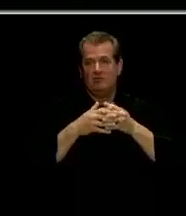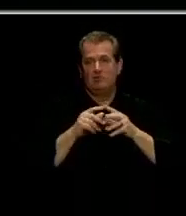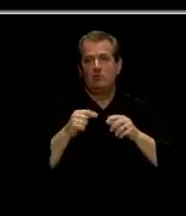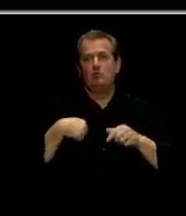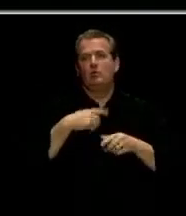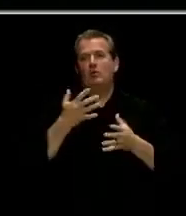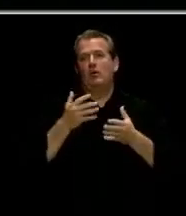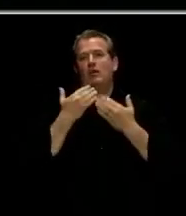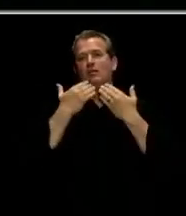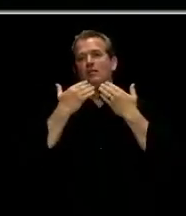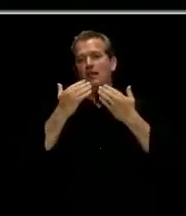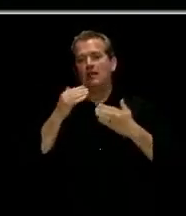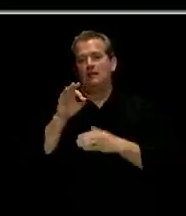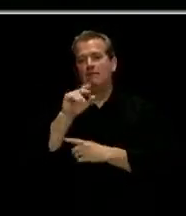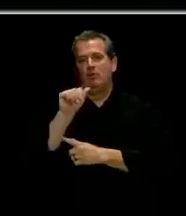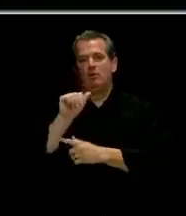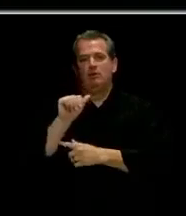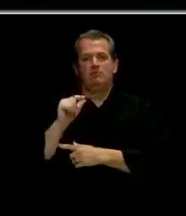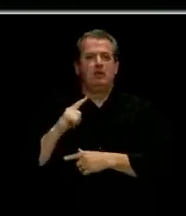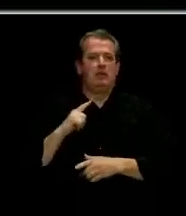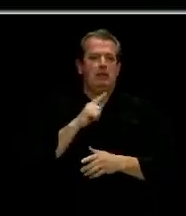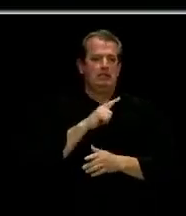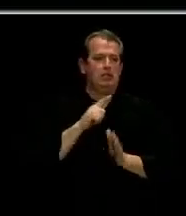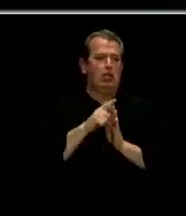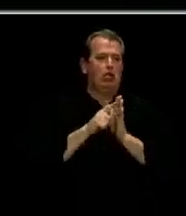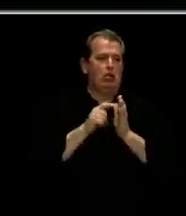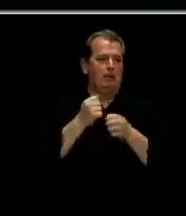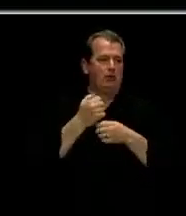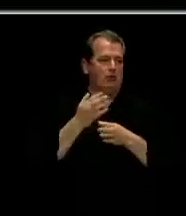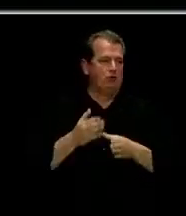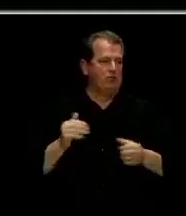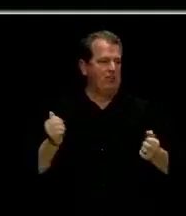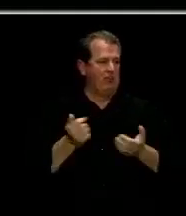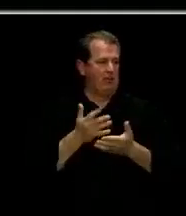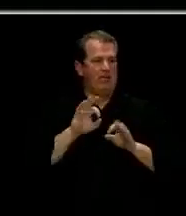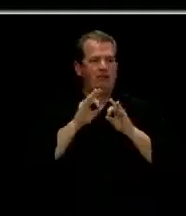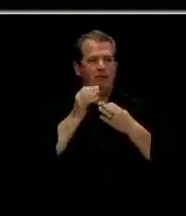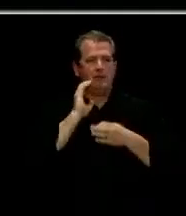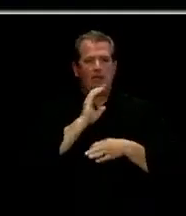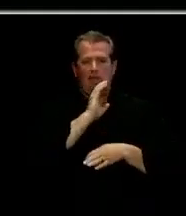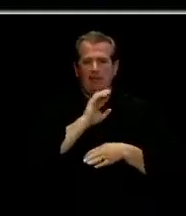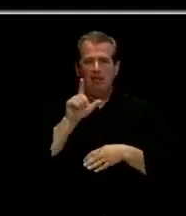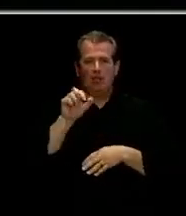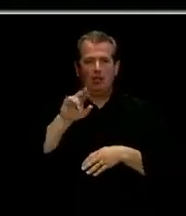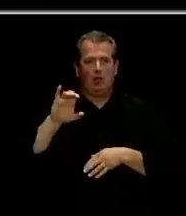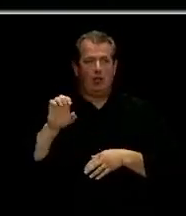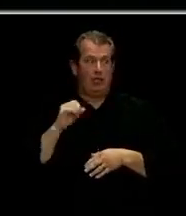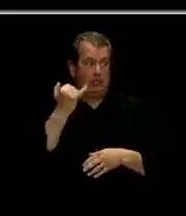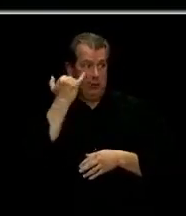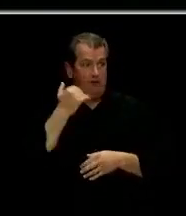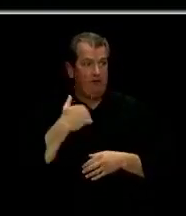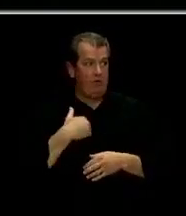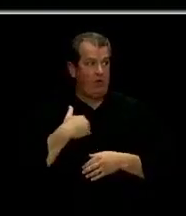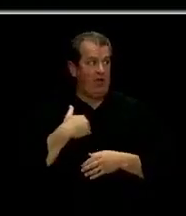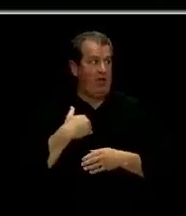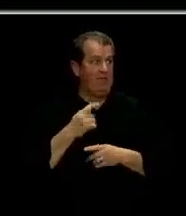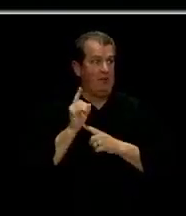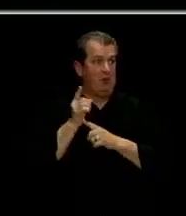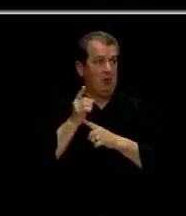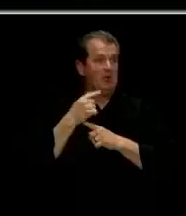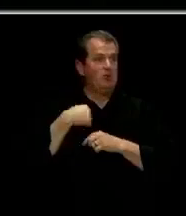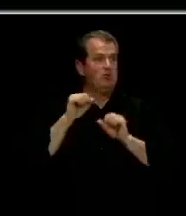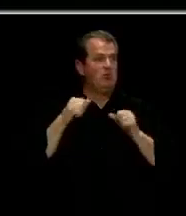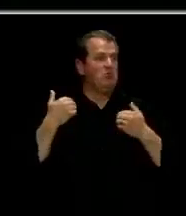Florida legislature and also folks like the Family Cafe and Lori. And so if you have a moment and your hands aren't sore yet,